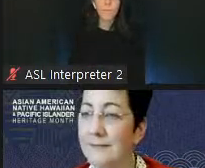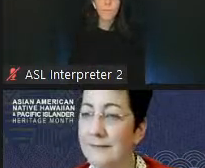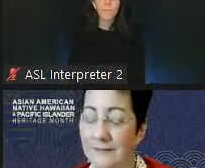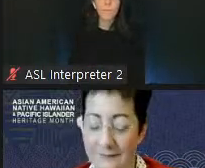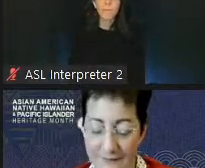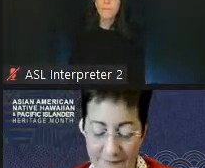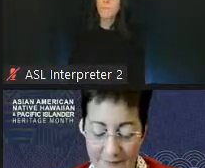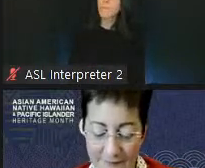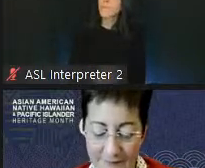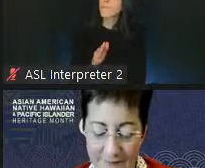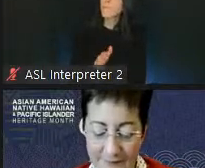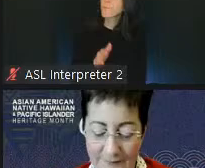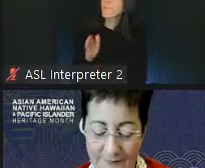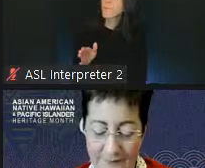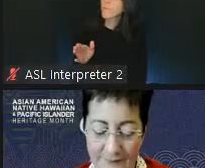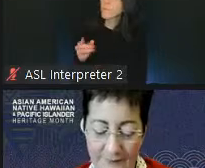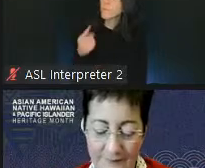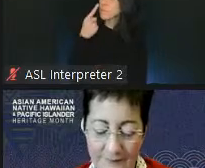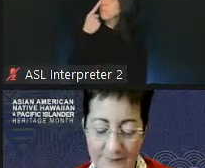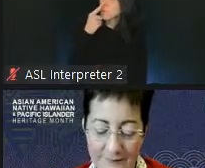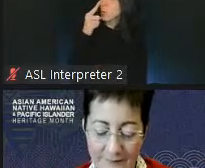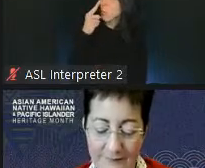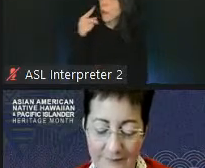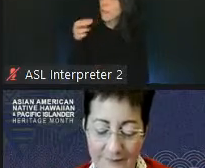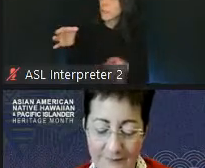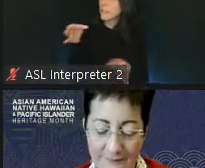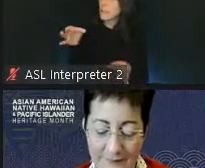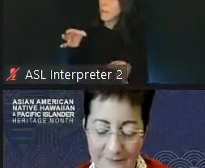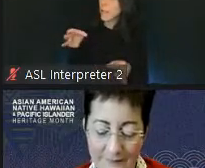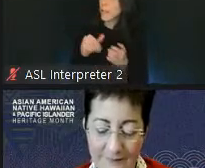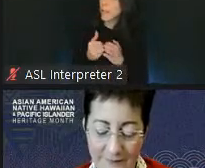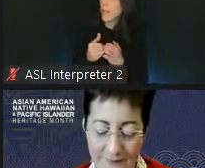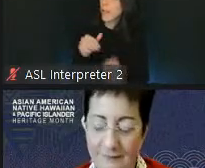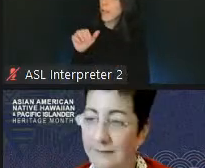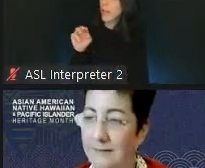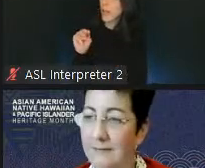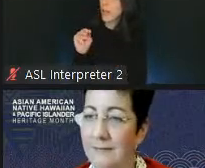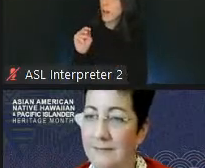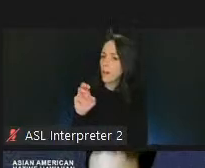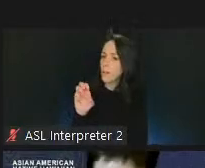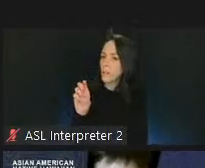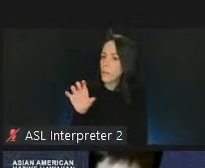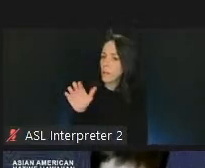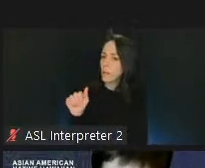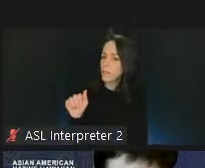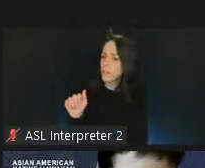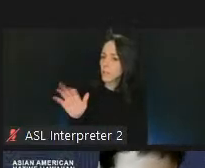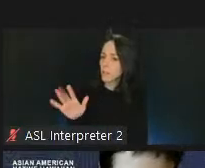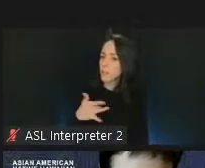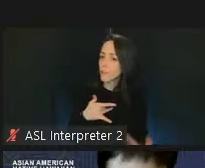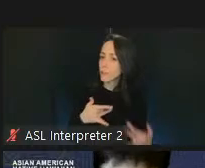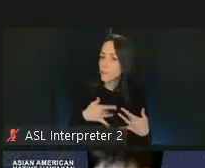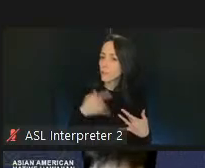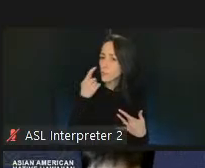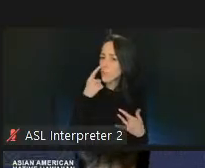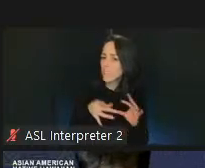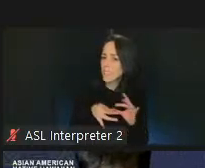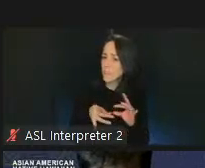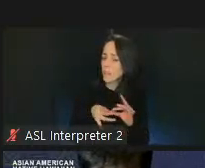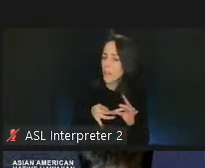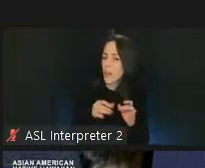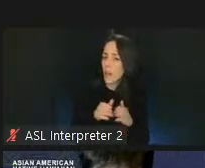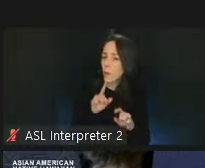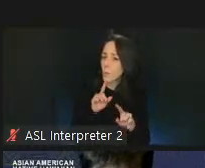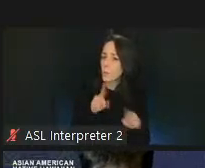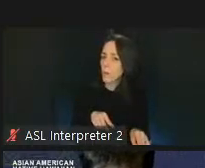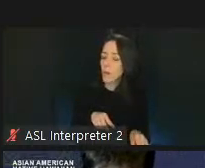how Melissa's concerns would be addressed so she understands? Would that be at the next meeting, or how will she get a response? Chair Boland,